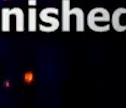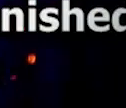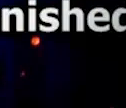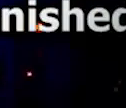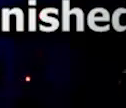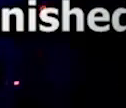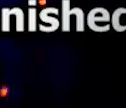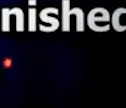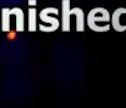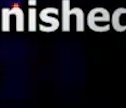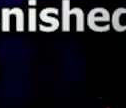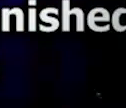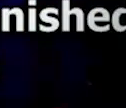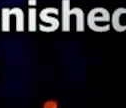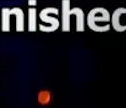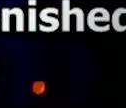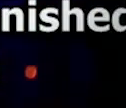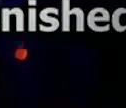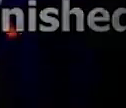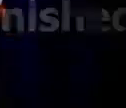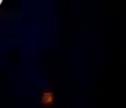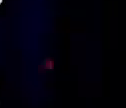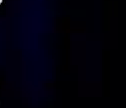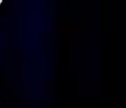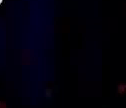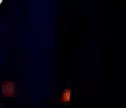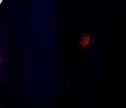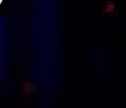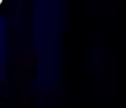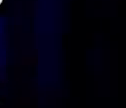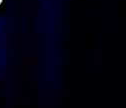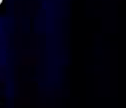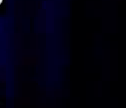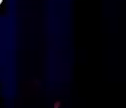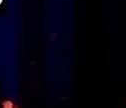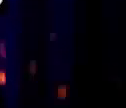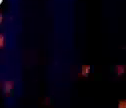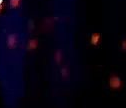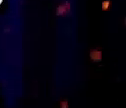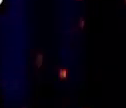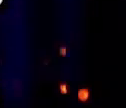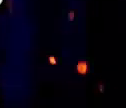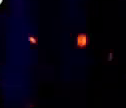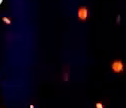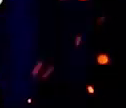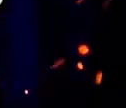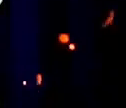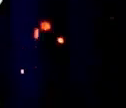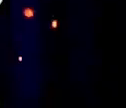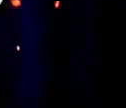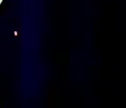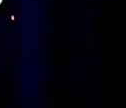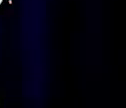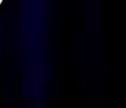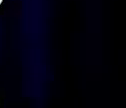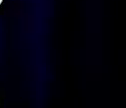saw her, I was greatly astonished. I was surprised. Then the angel said to me, "Why are you astonished? I will explain to you